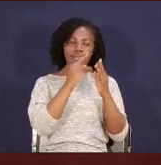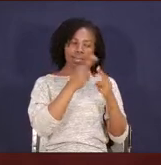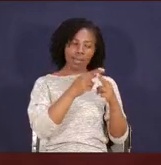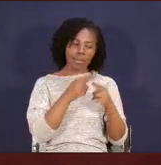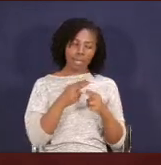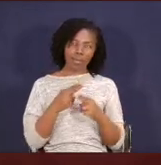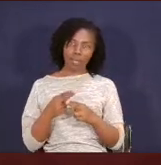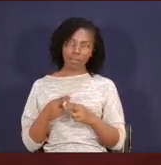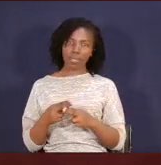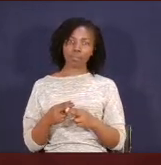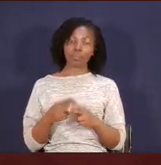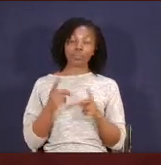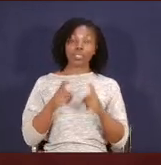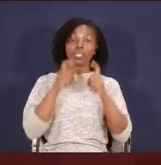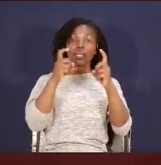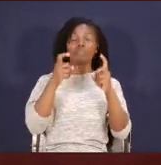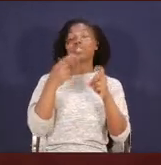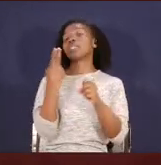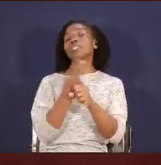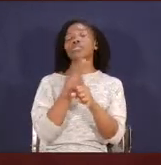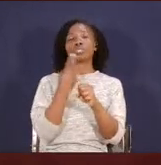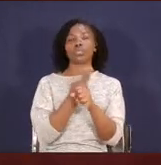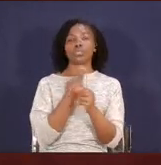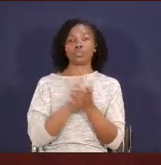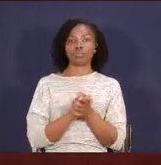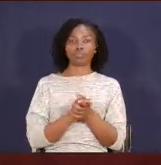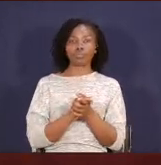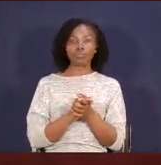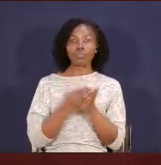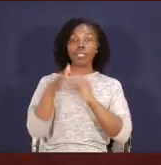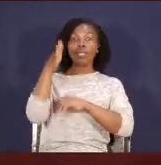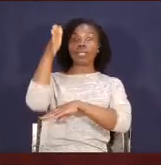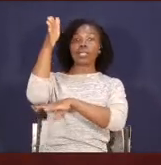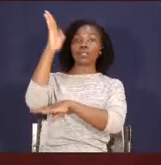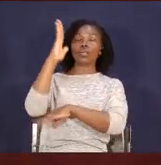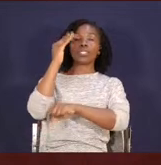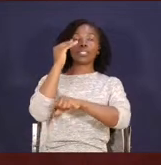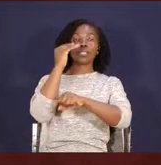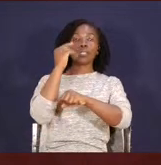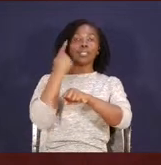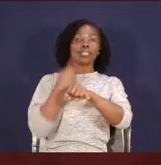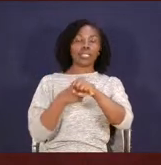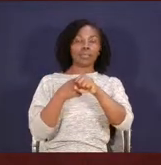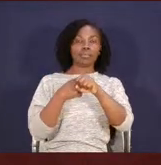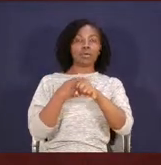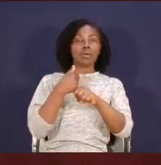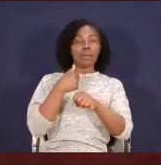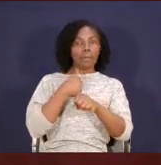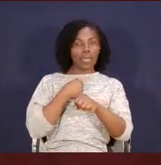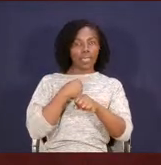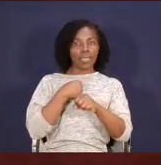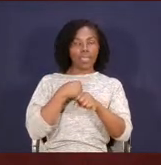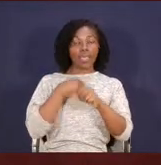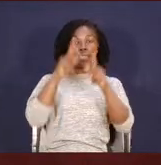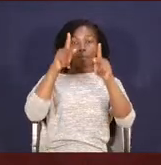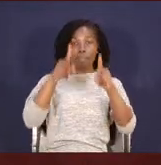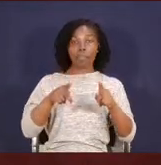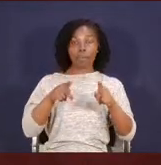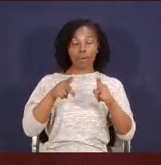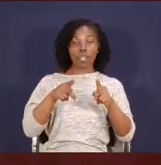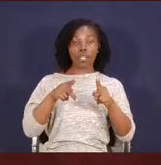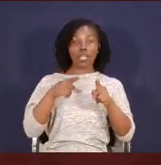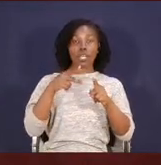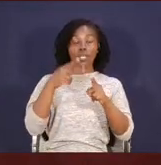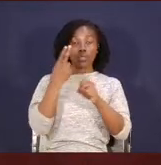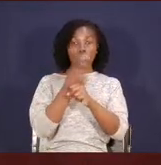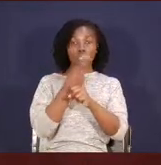then commit to put them into employment. And my God, as they determine and as I do so, my Father, with the authority I have in